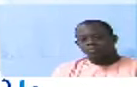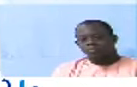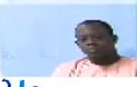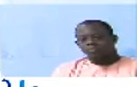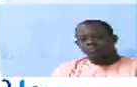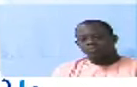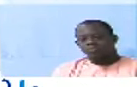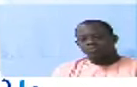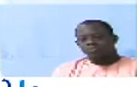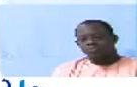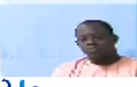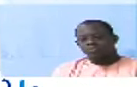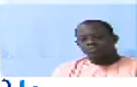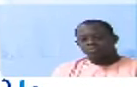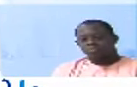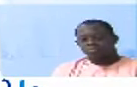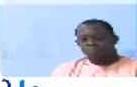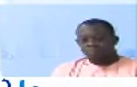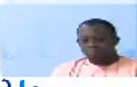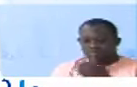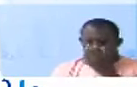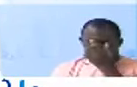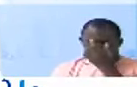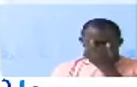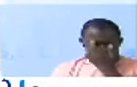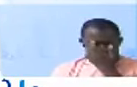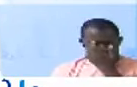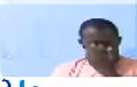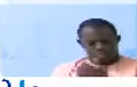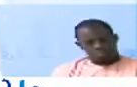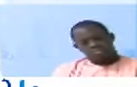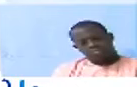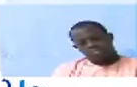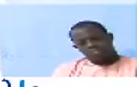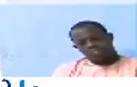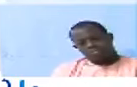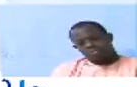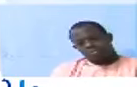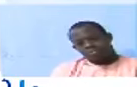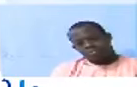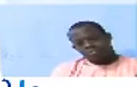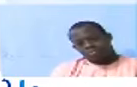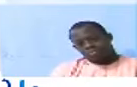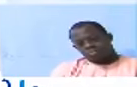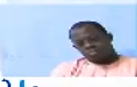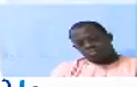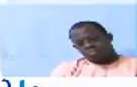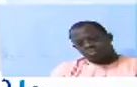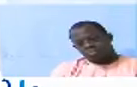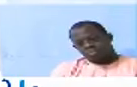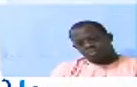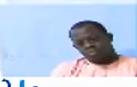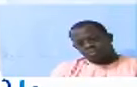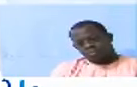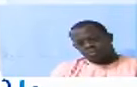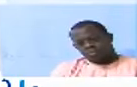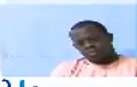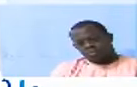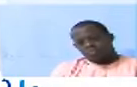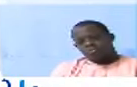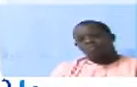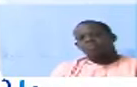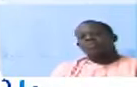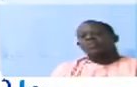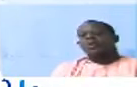join na ko nin tada momo silam e se ma ko yeku e se la fin ul dila. Then one day